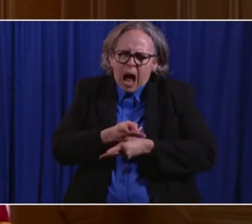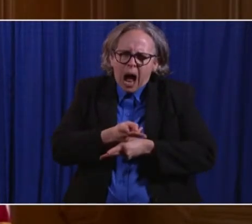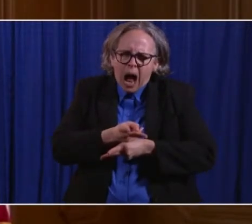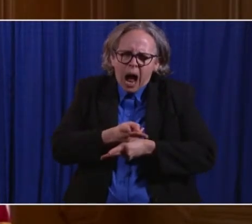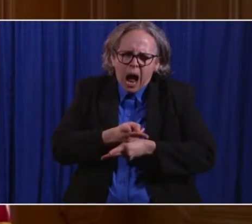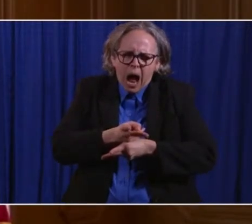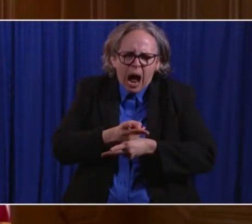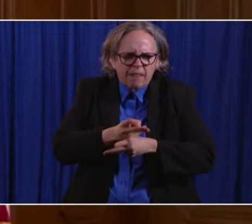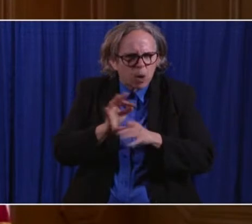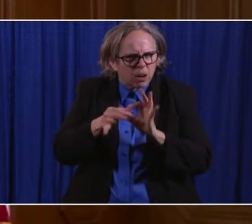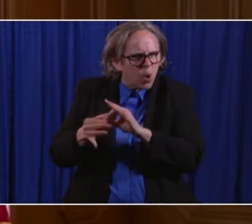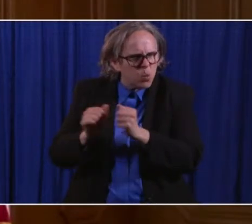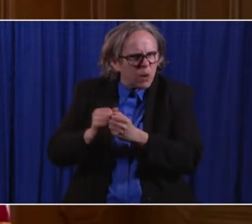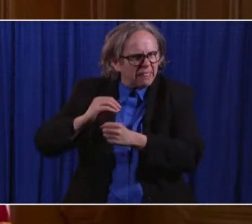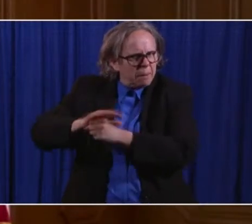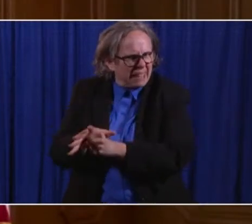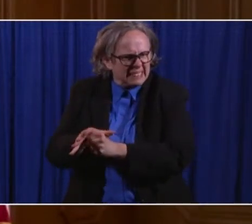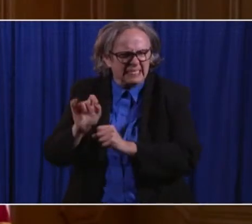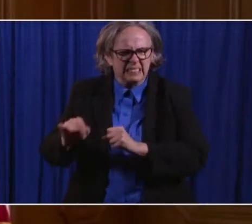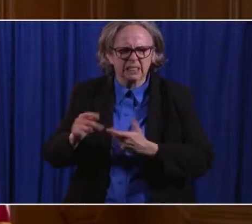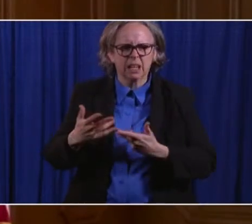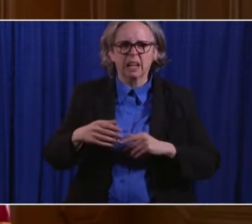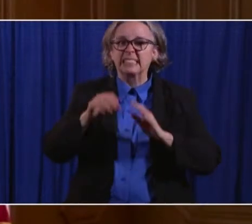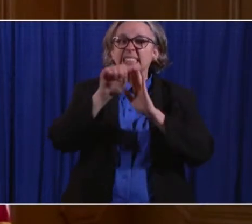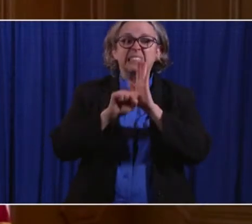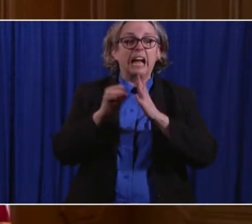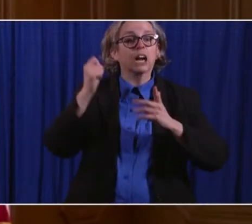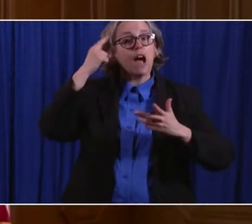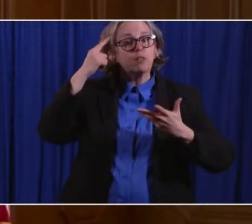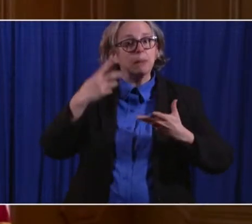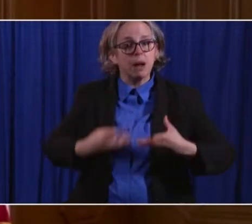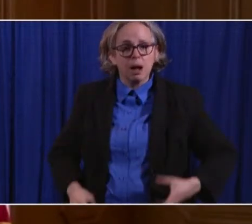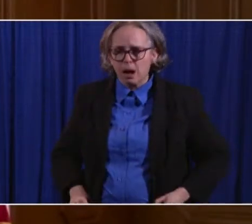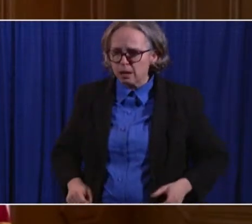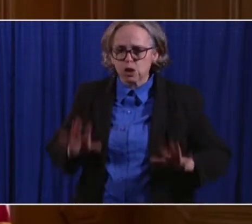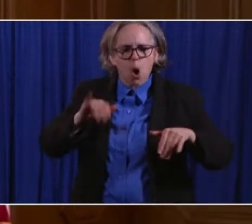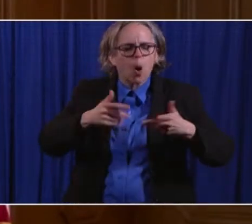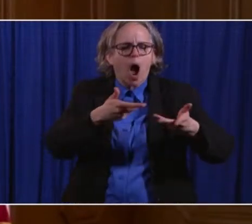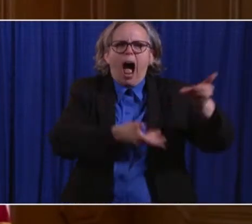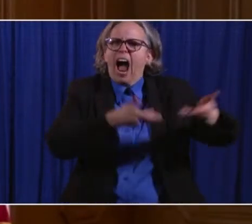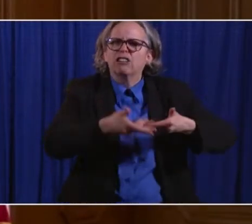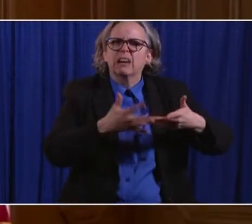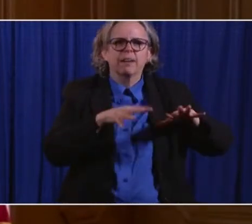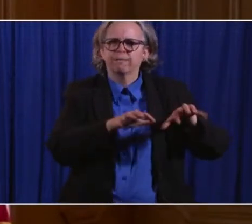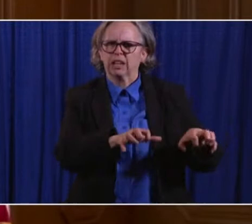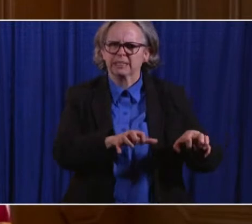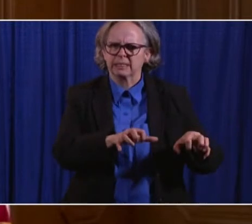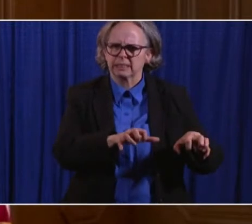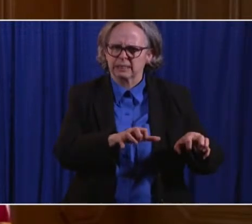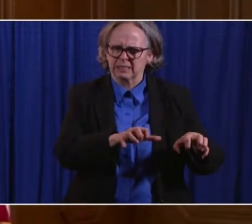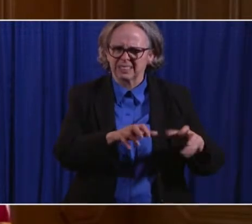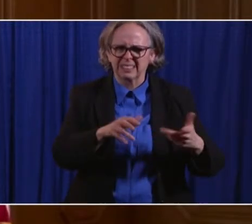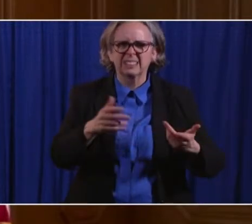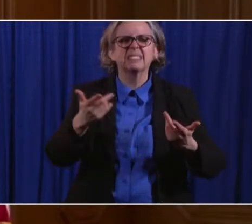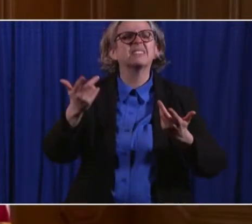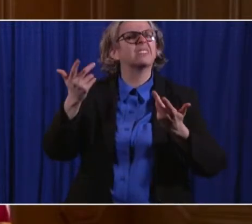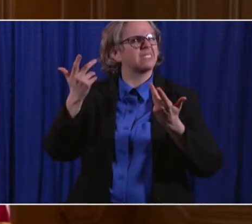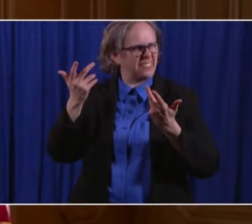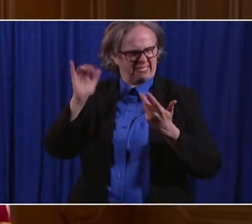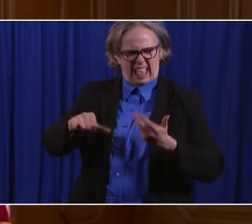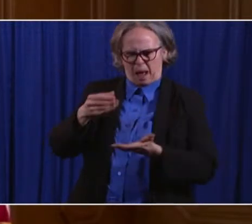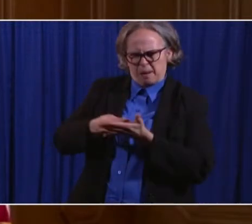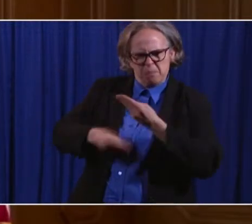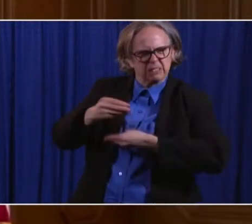government spending. We stopped hiring additional employees. In fact, we've seen the number of